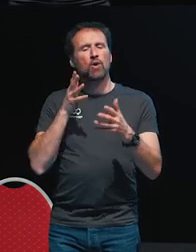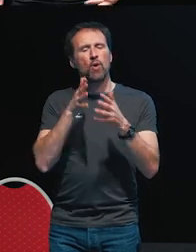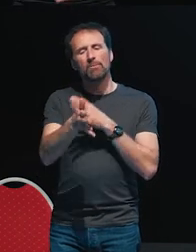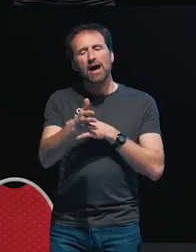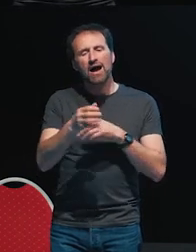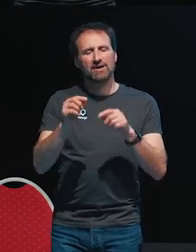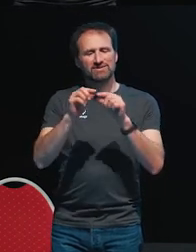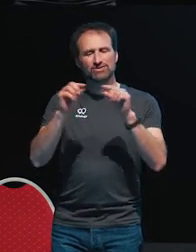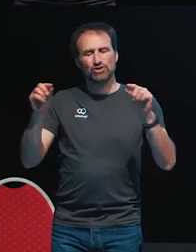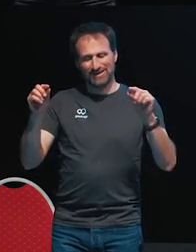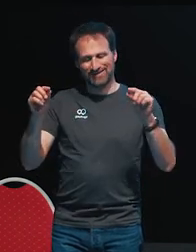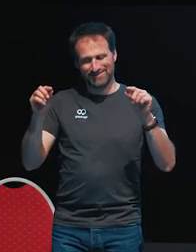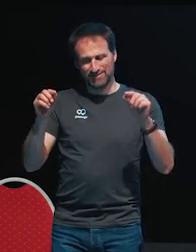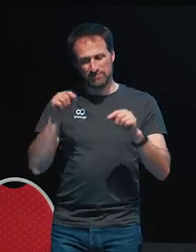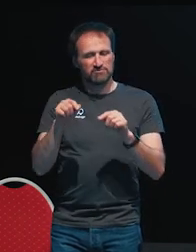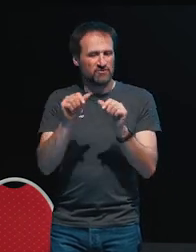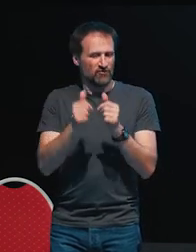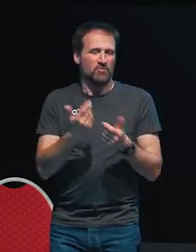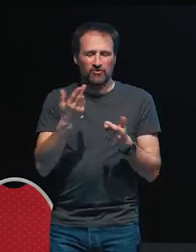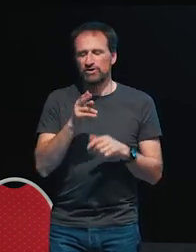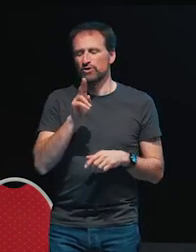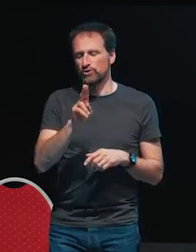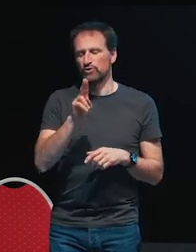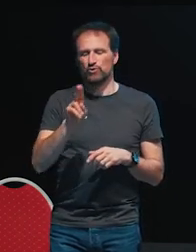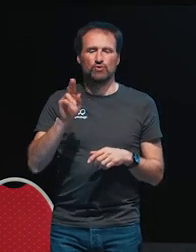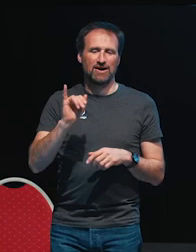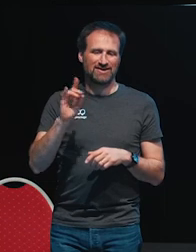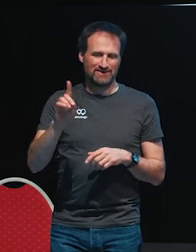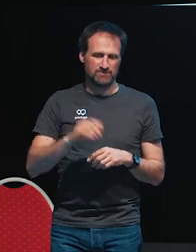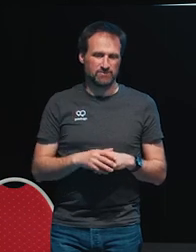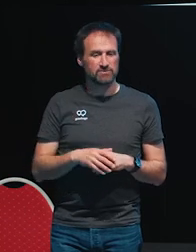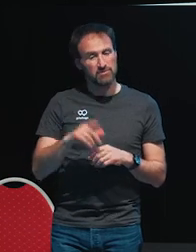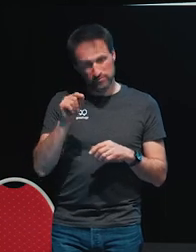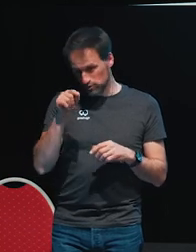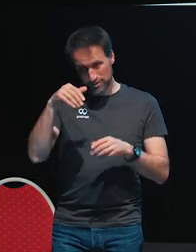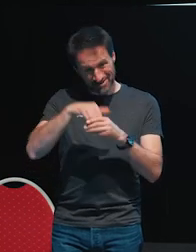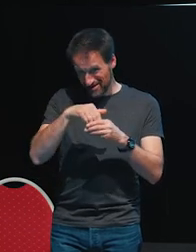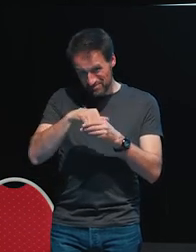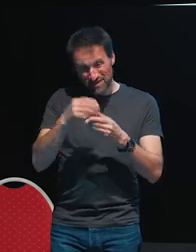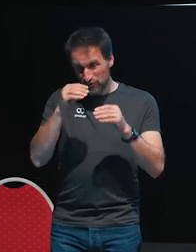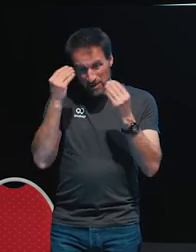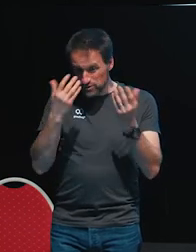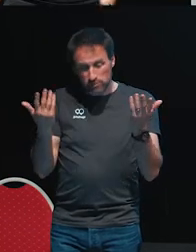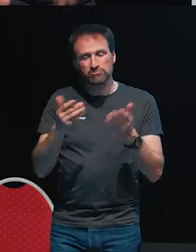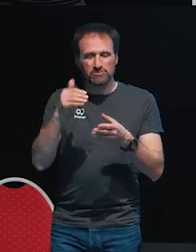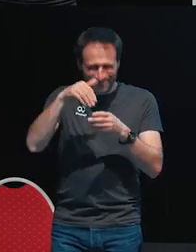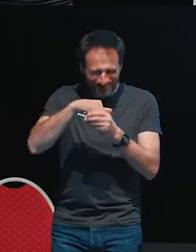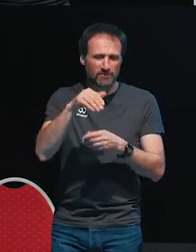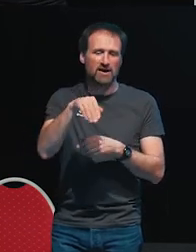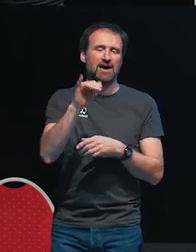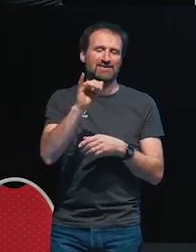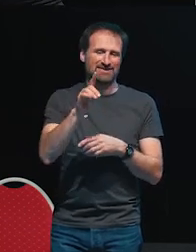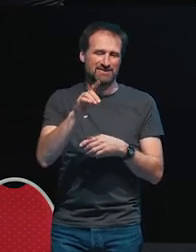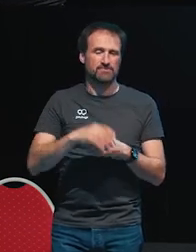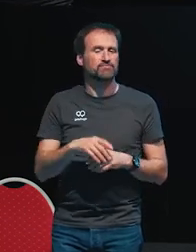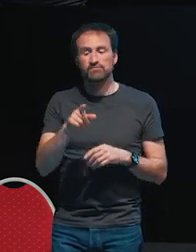random characters, but they don't contain that much information except that they're an ID. They can also be XML if you're using